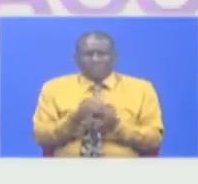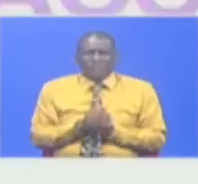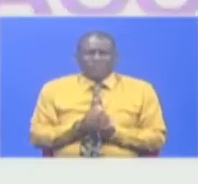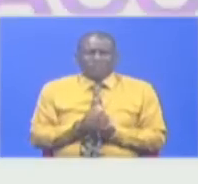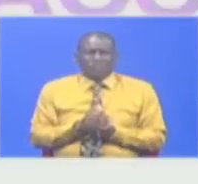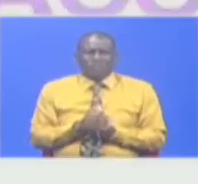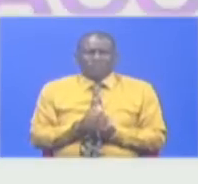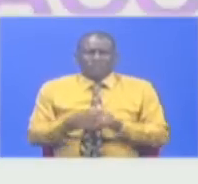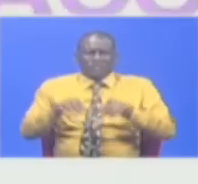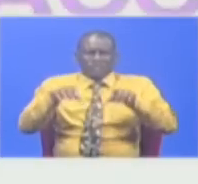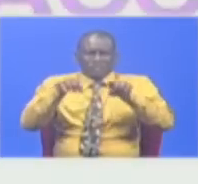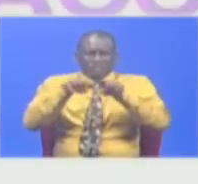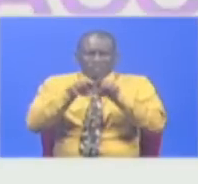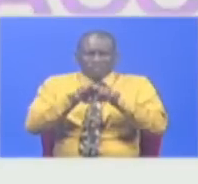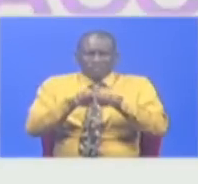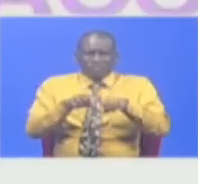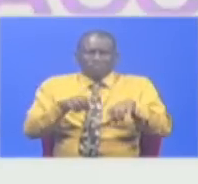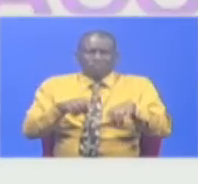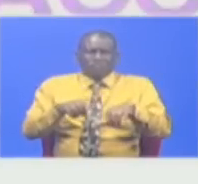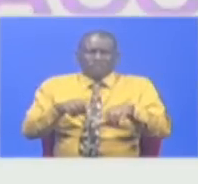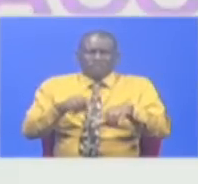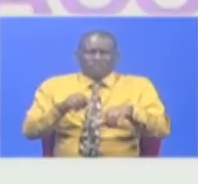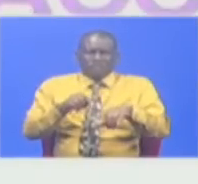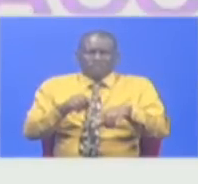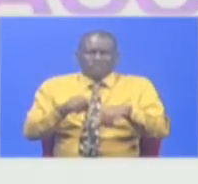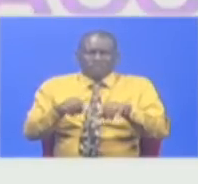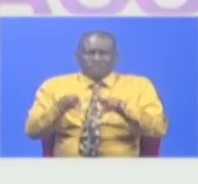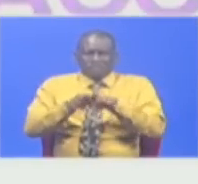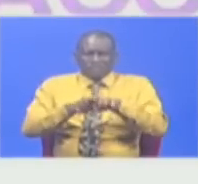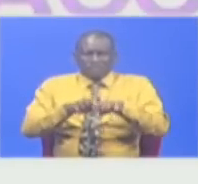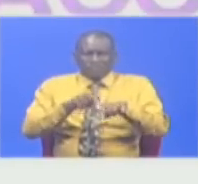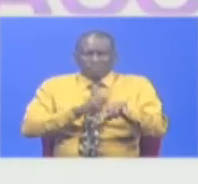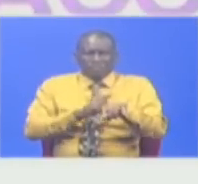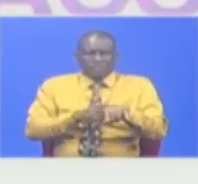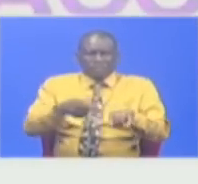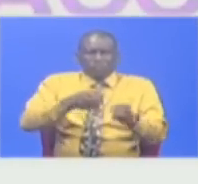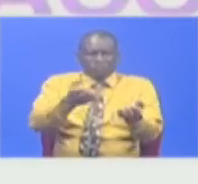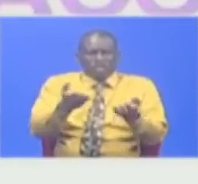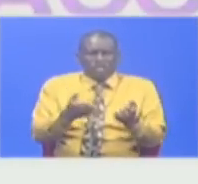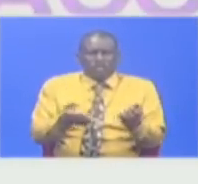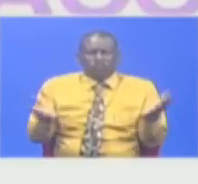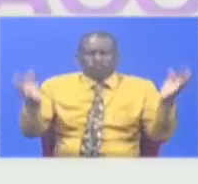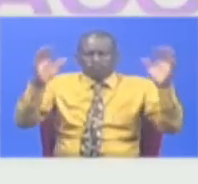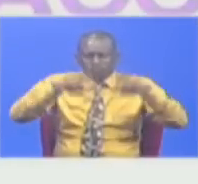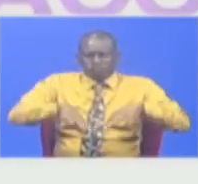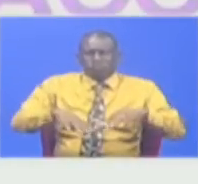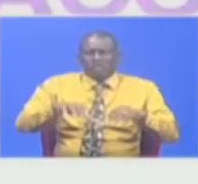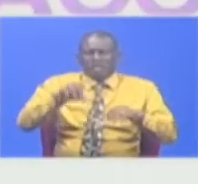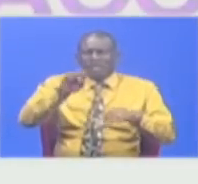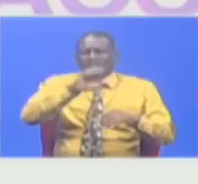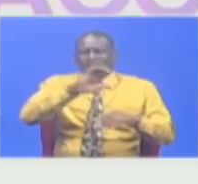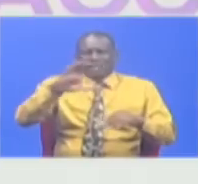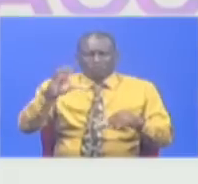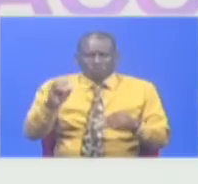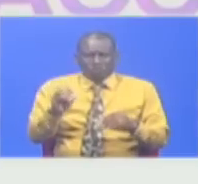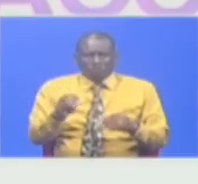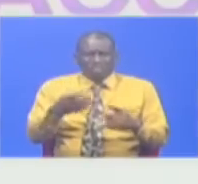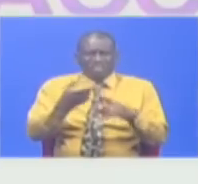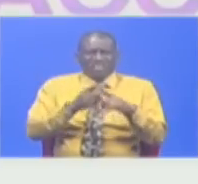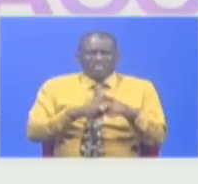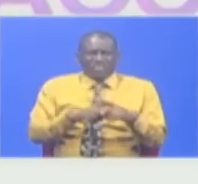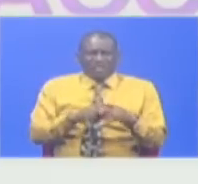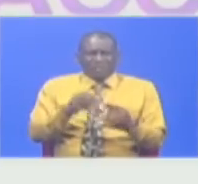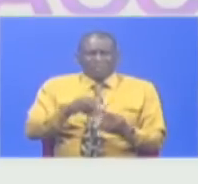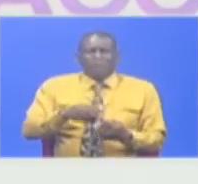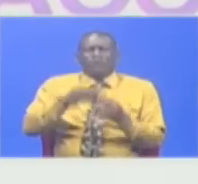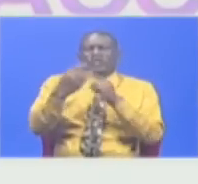Even when we are required to wind up a cooperative, then priority